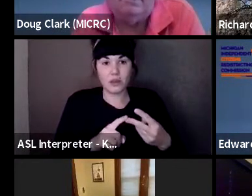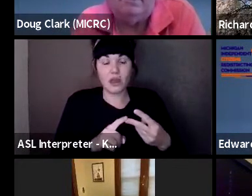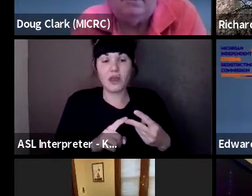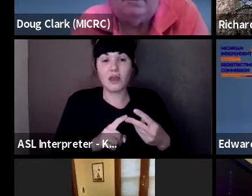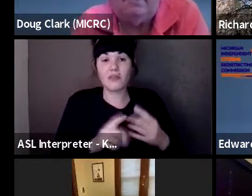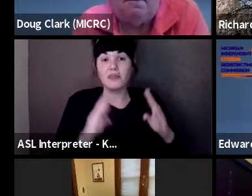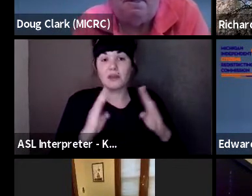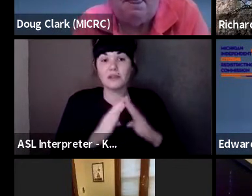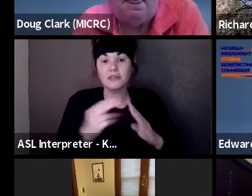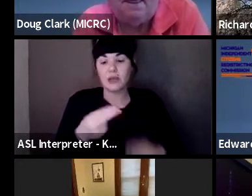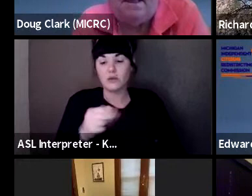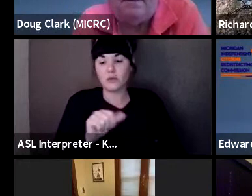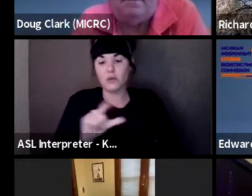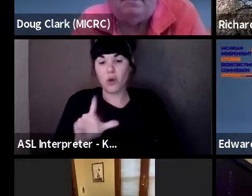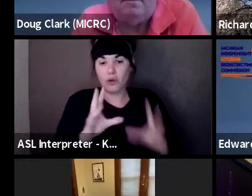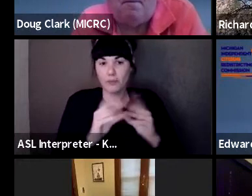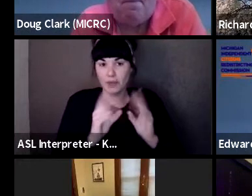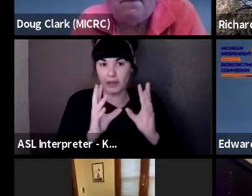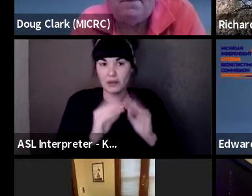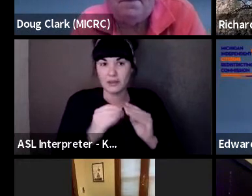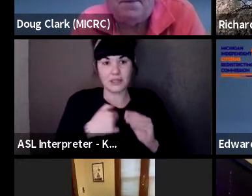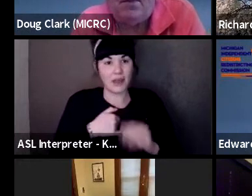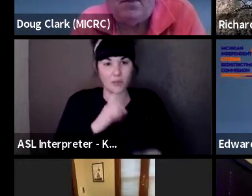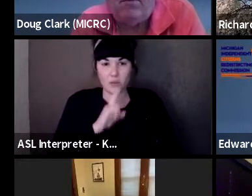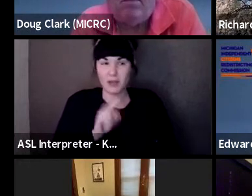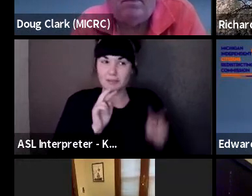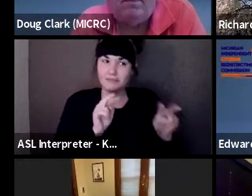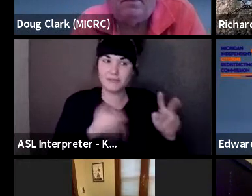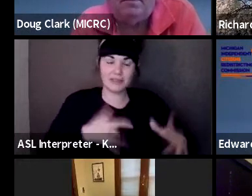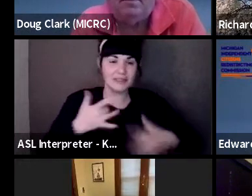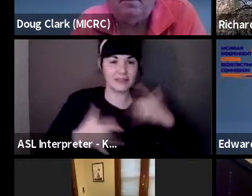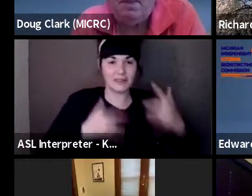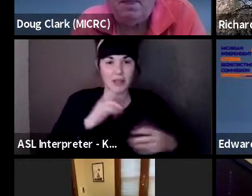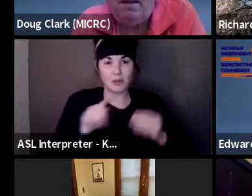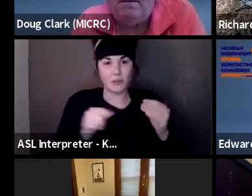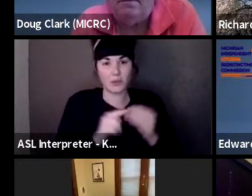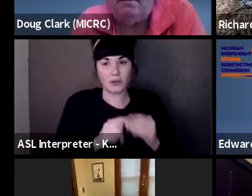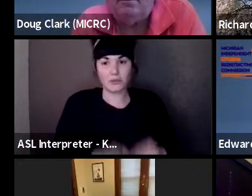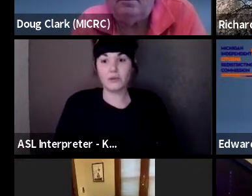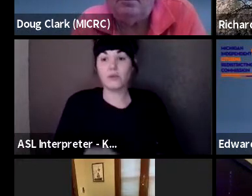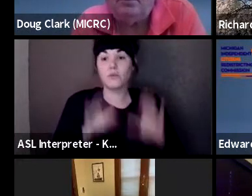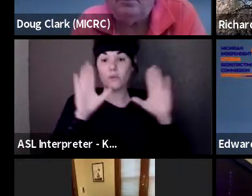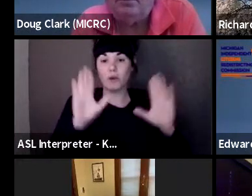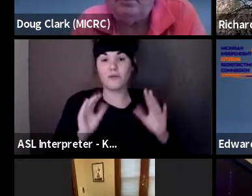going to. I'm getting excited about that. That's great. Anthony, how about you?